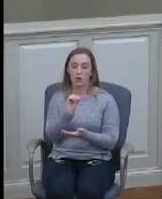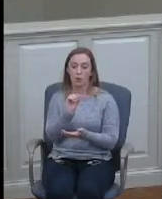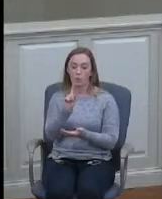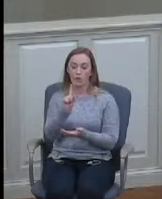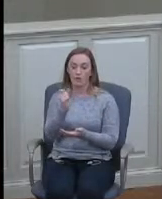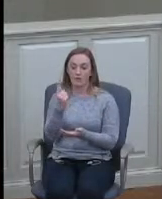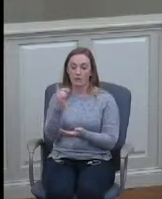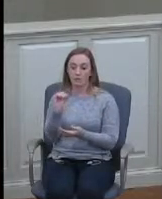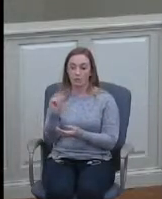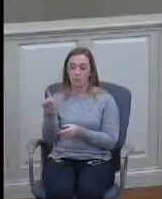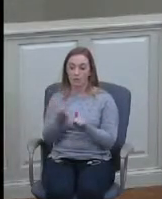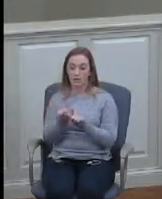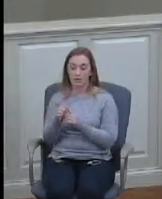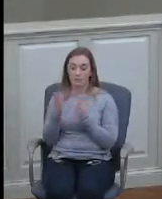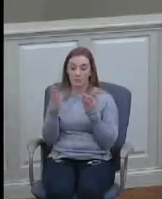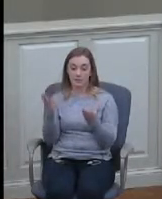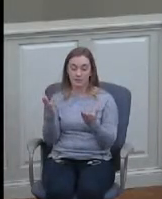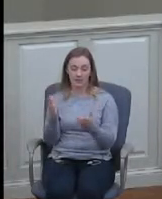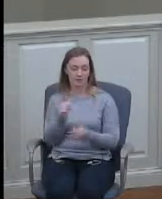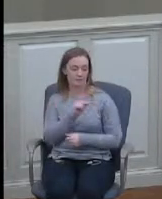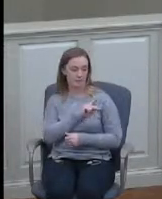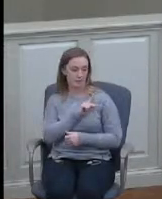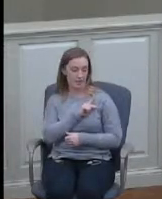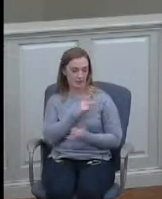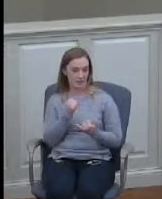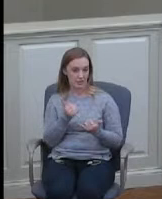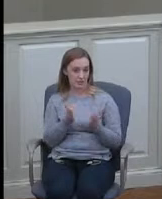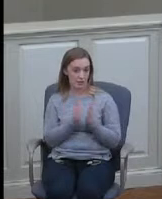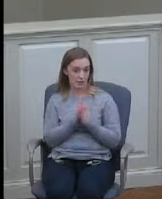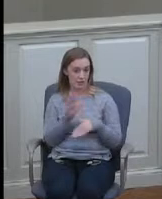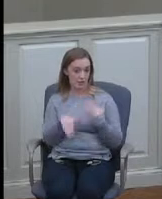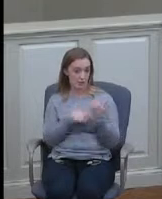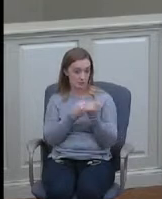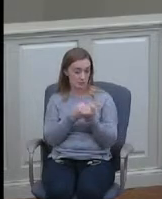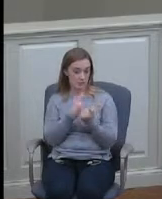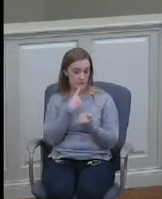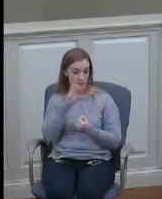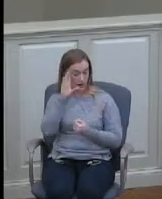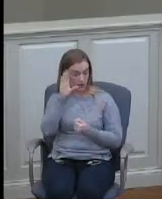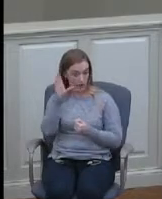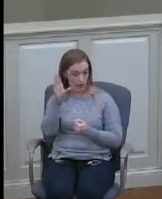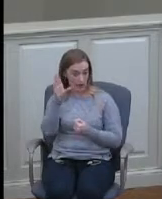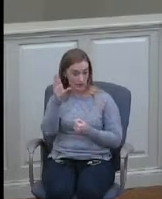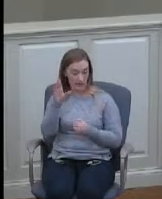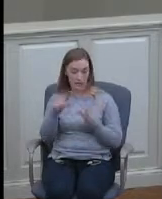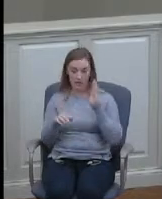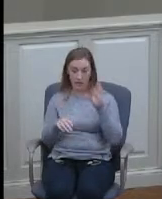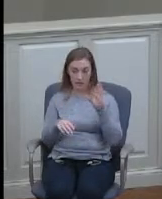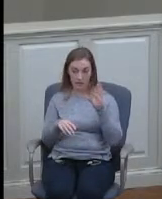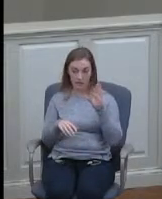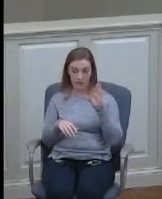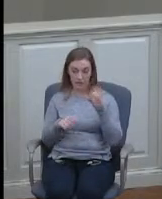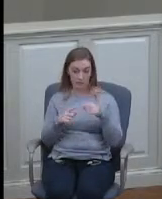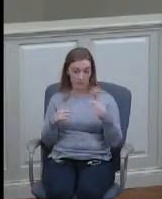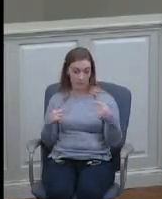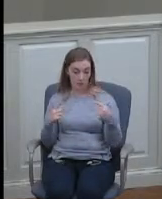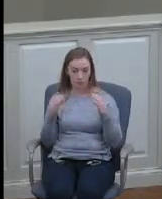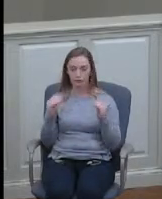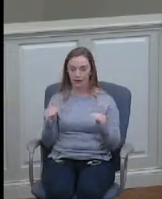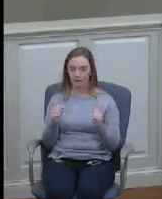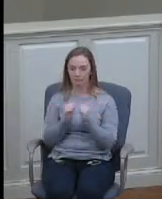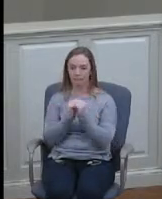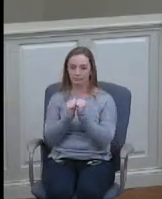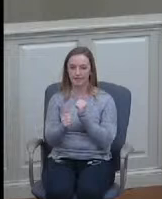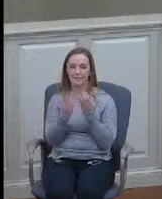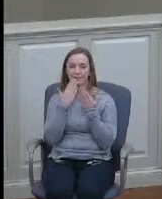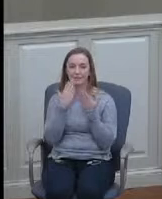2021-01-1101 as presented. Question's been called. All in favor of the motion, say aye. Aye. Opposed, like sign. Motion carries. Thank